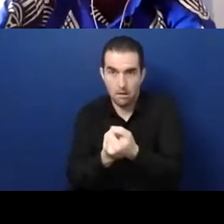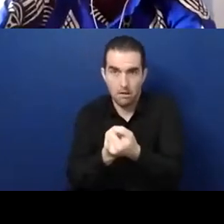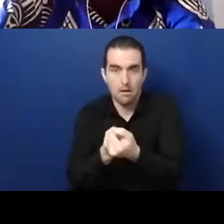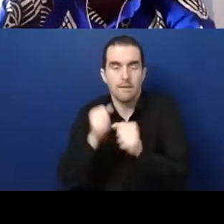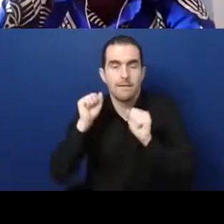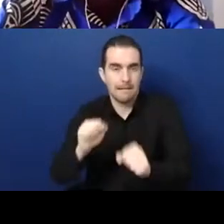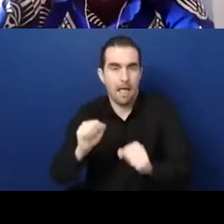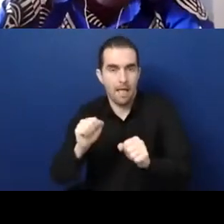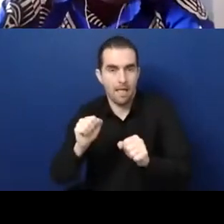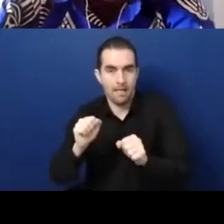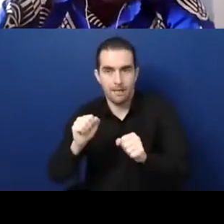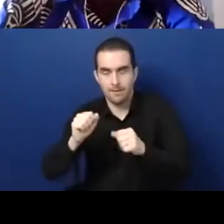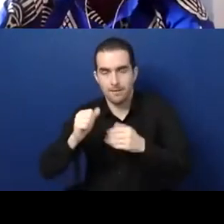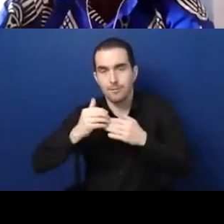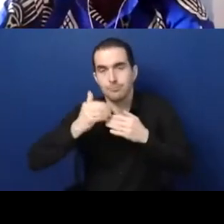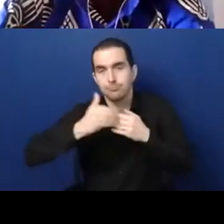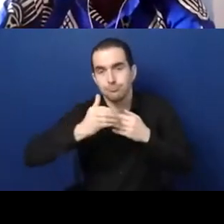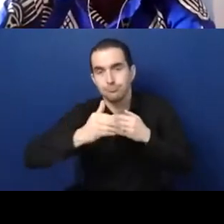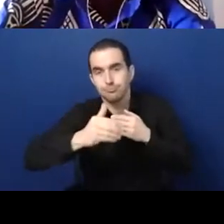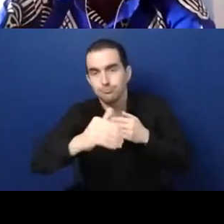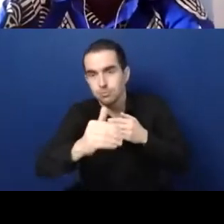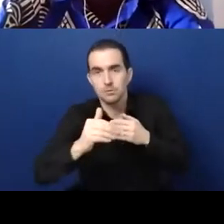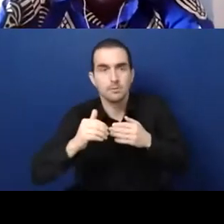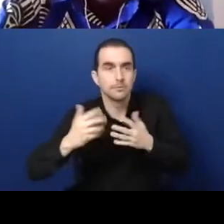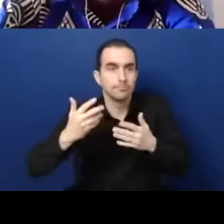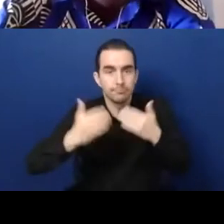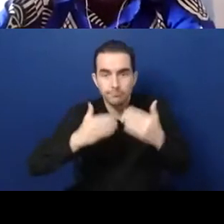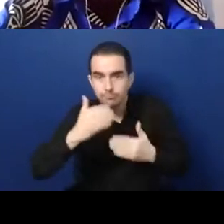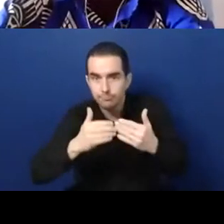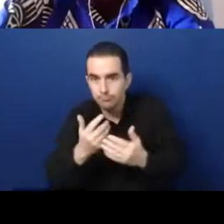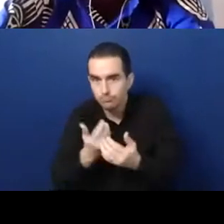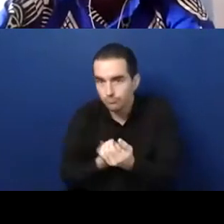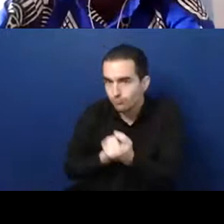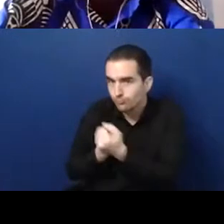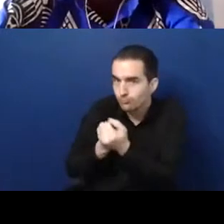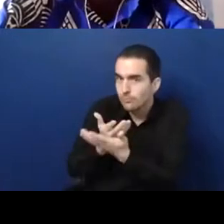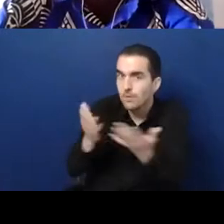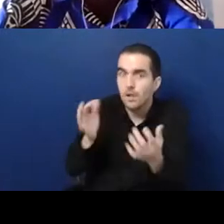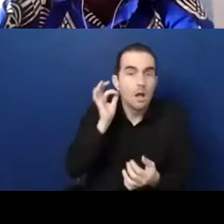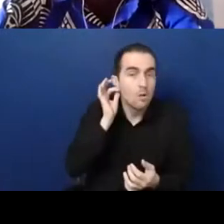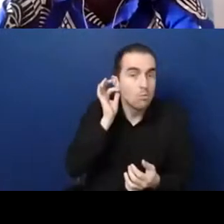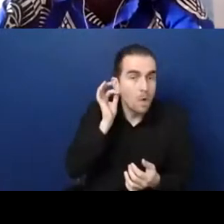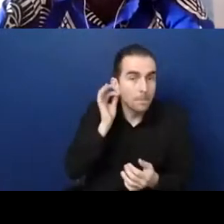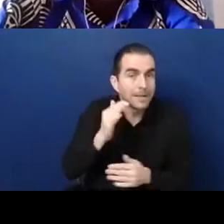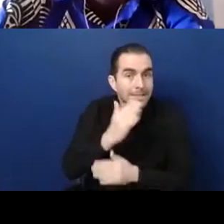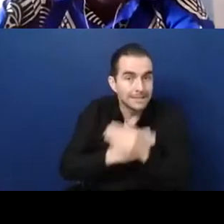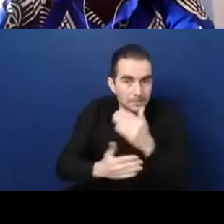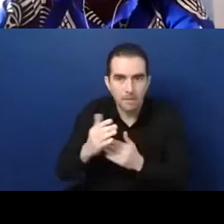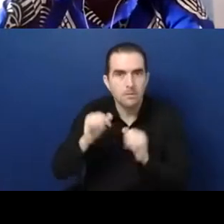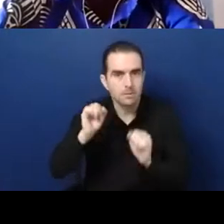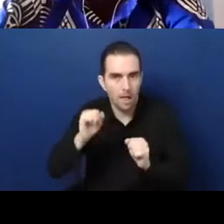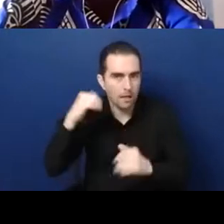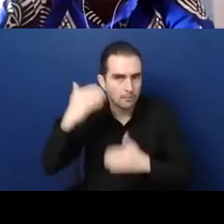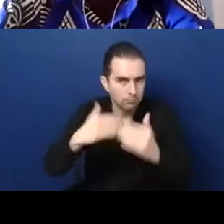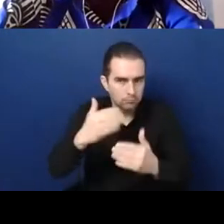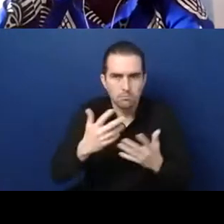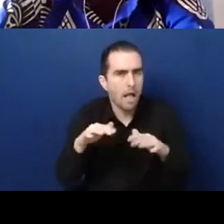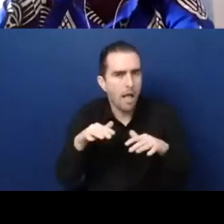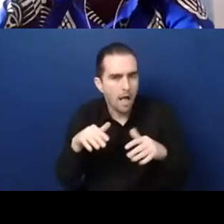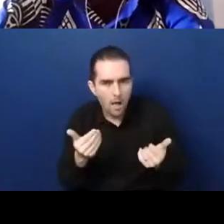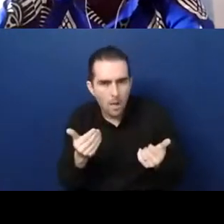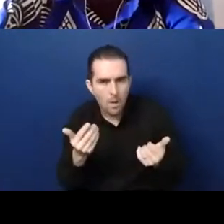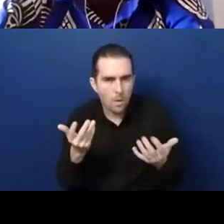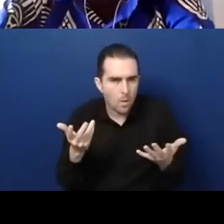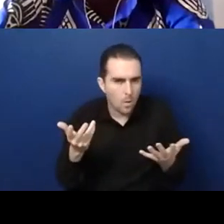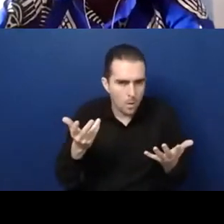to do all this kind of work. But if like the project is not there, how are you going to attend to this? And of course,